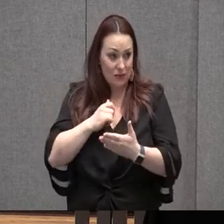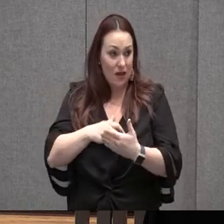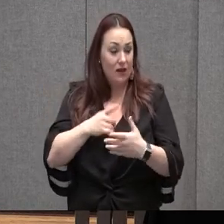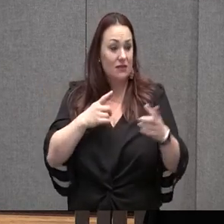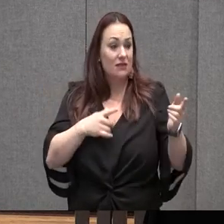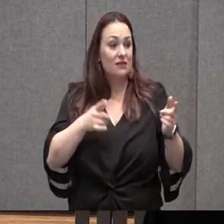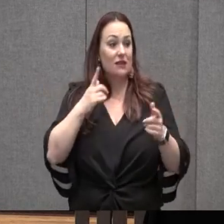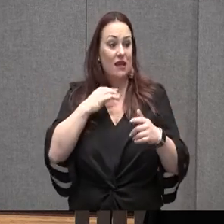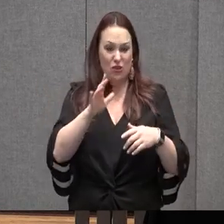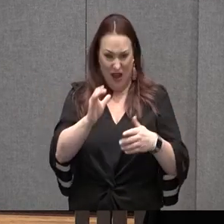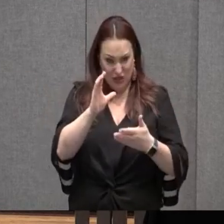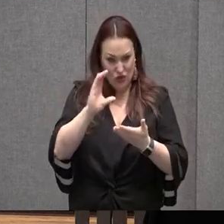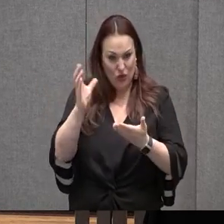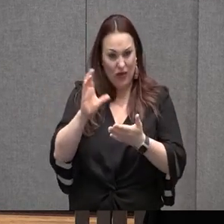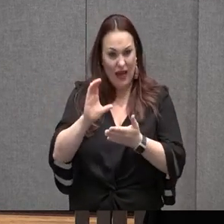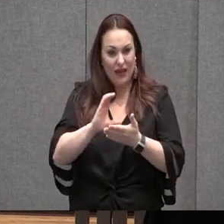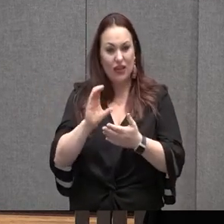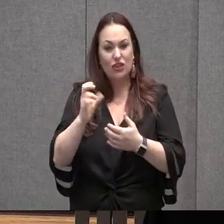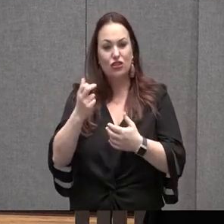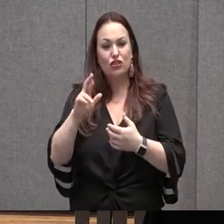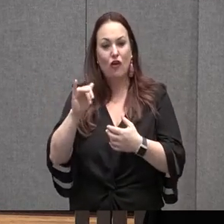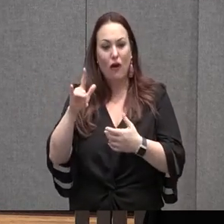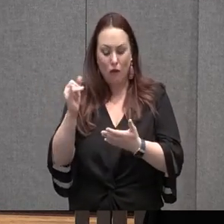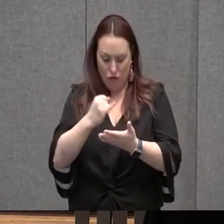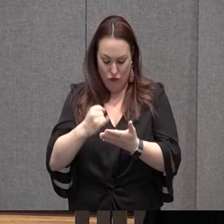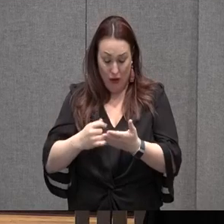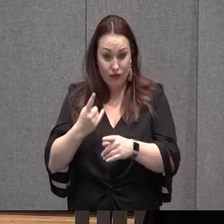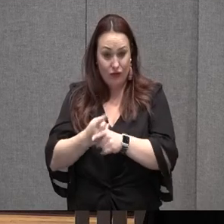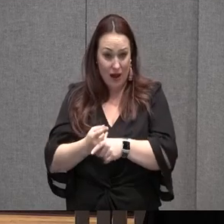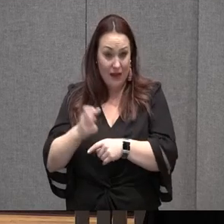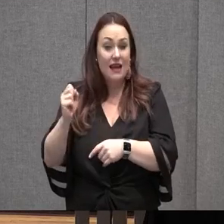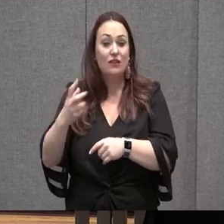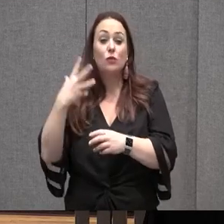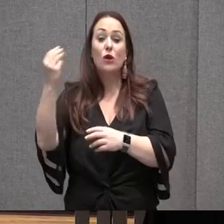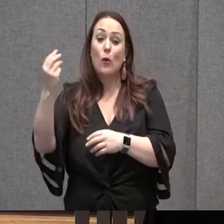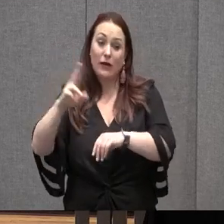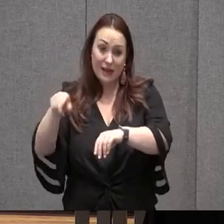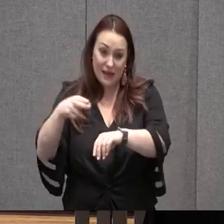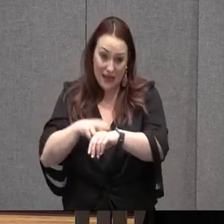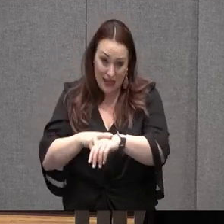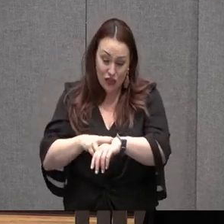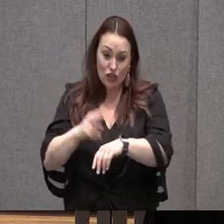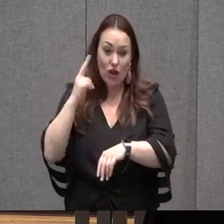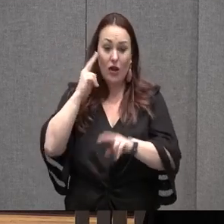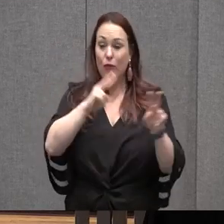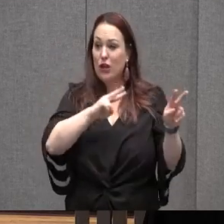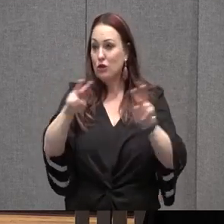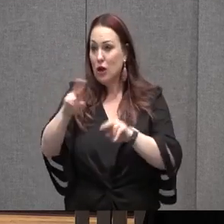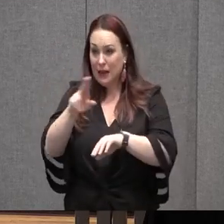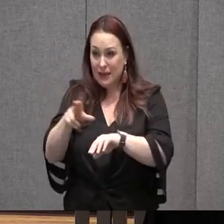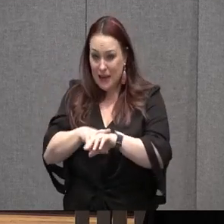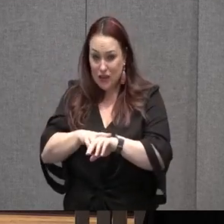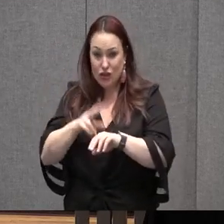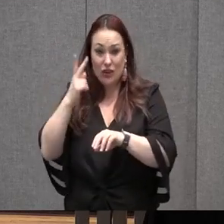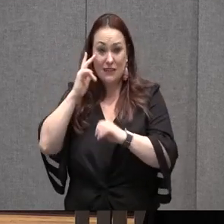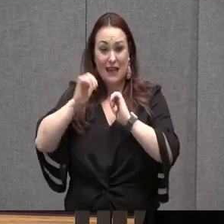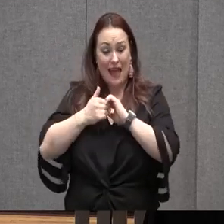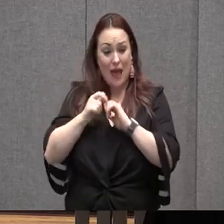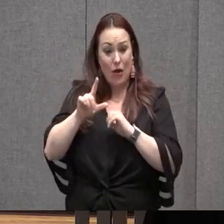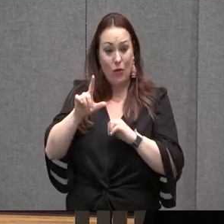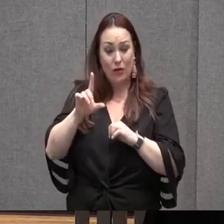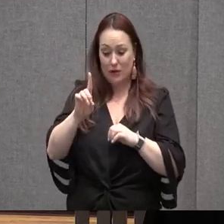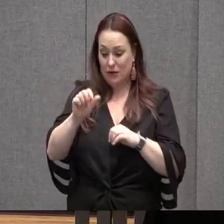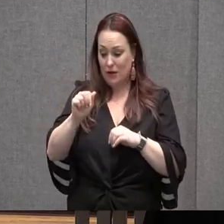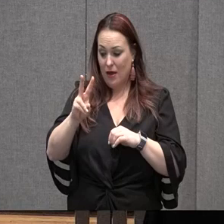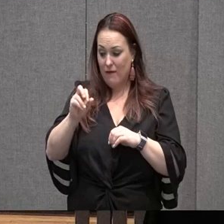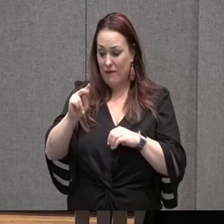we look at nature drawings and how Da Vinci used nature into his inventions. He